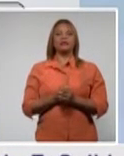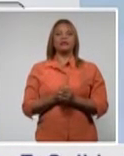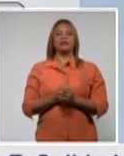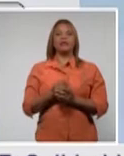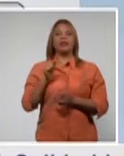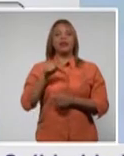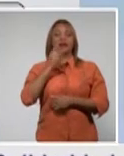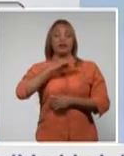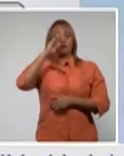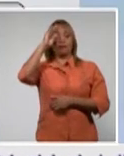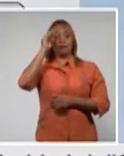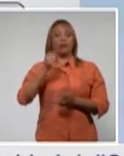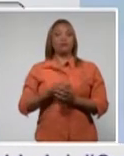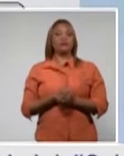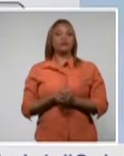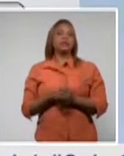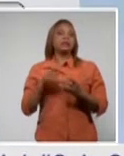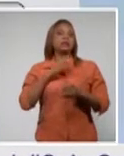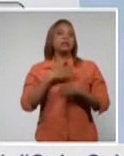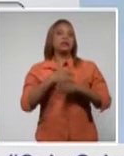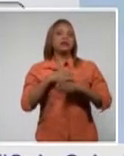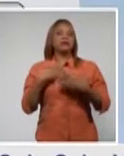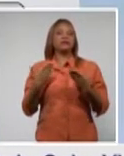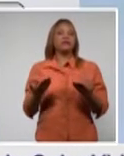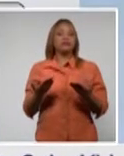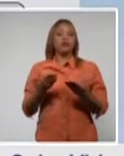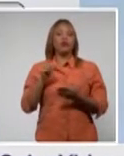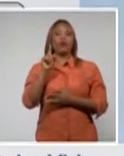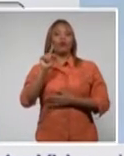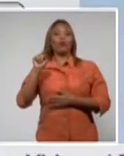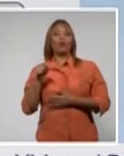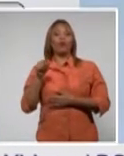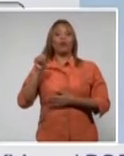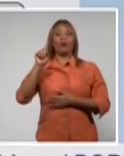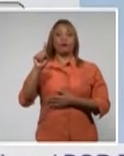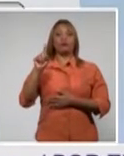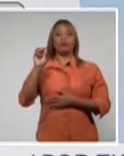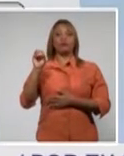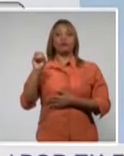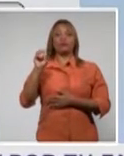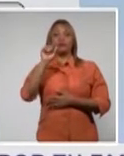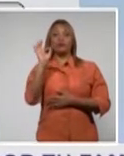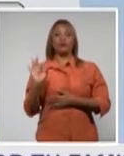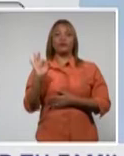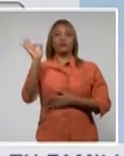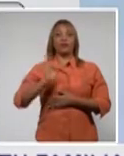1.01%, have tested positive for the virus.